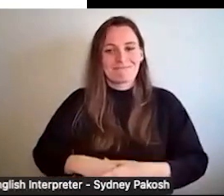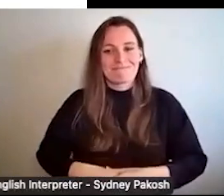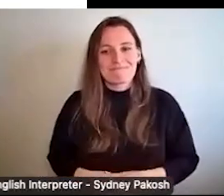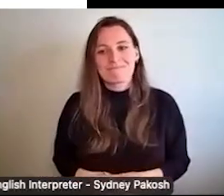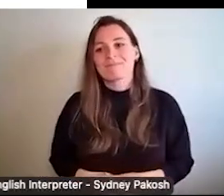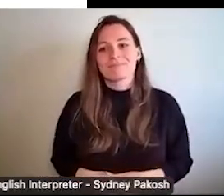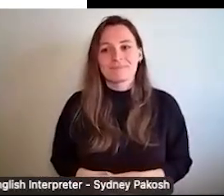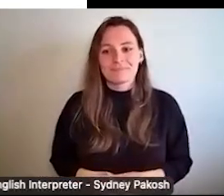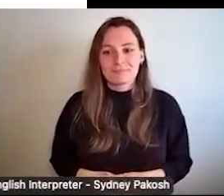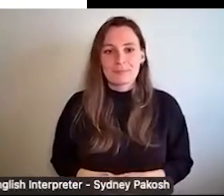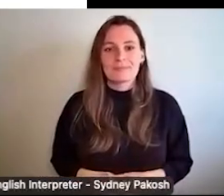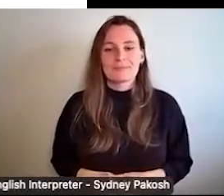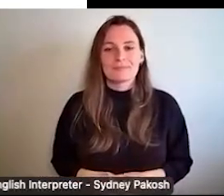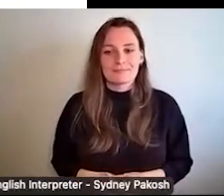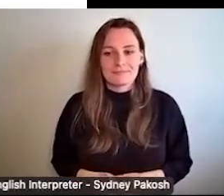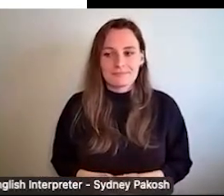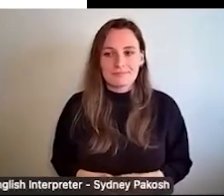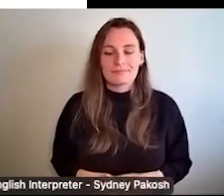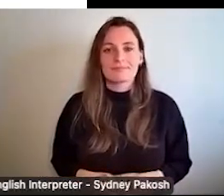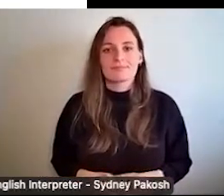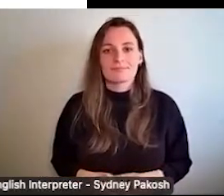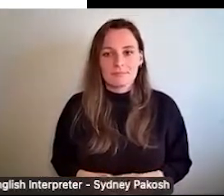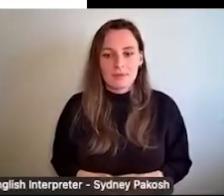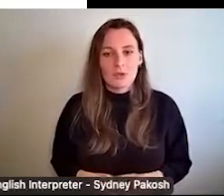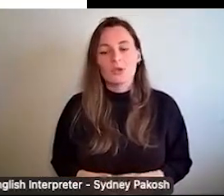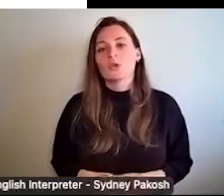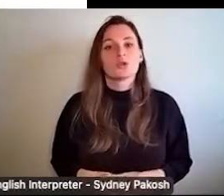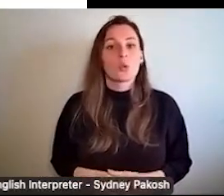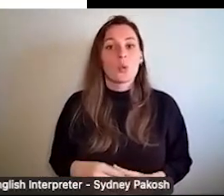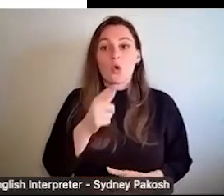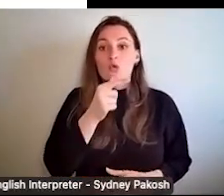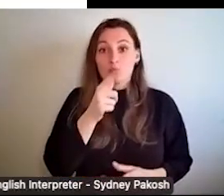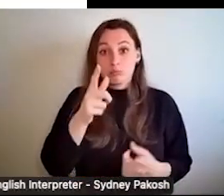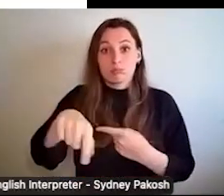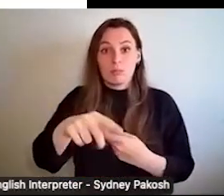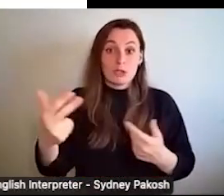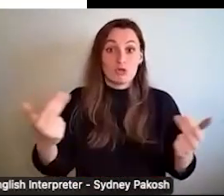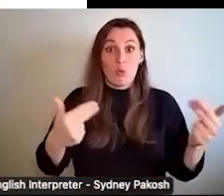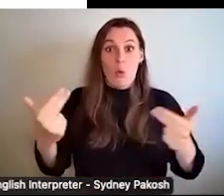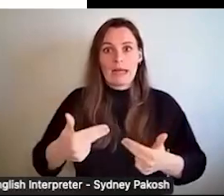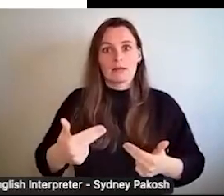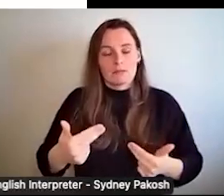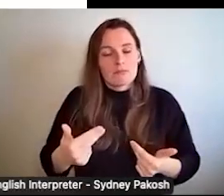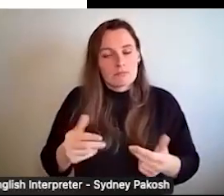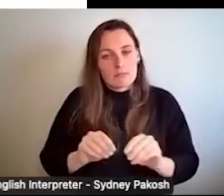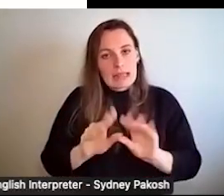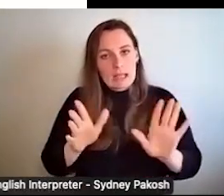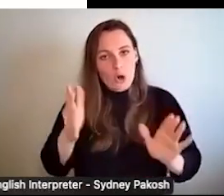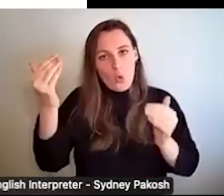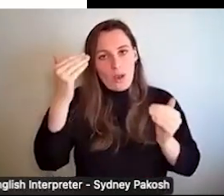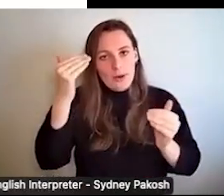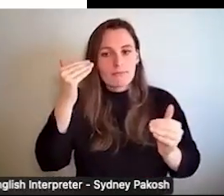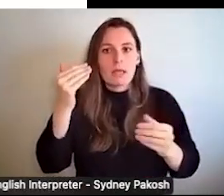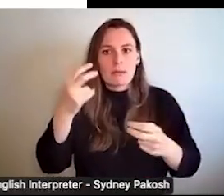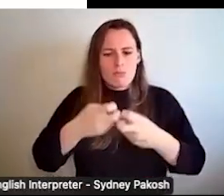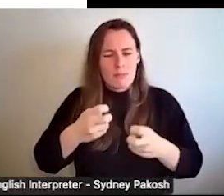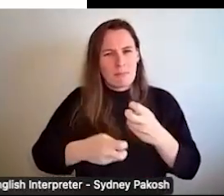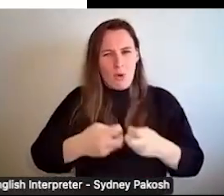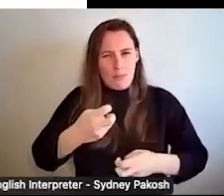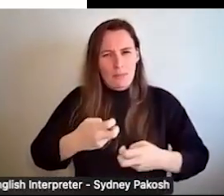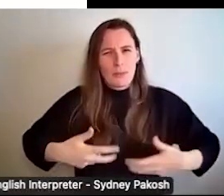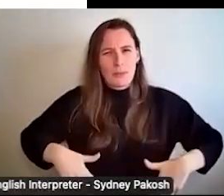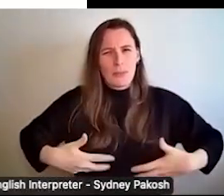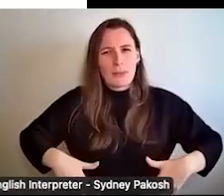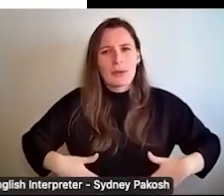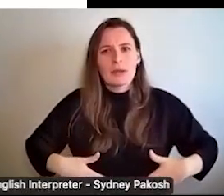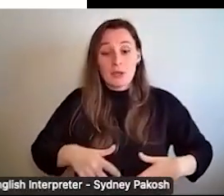So I think everyone in the room, everyone that's joining us today is well aware of the problem. We know that wheelchairs get damaged quite a bit